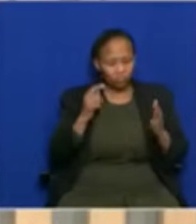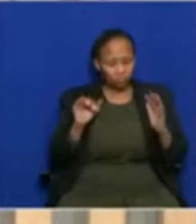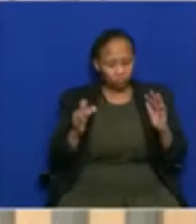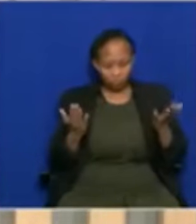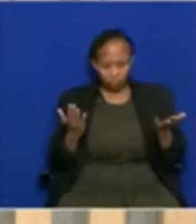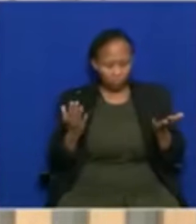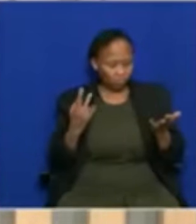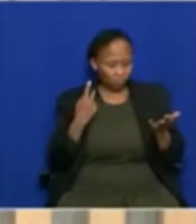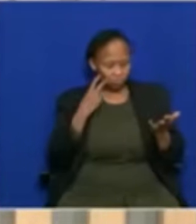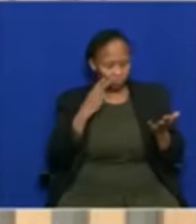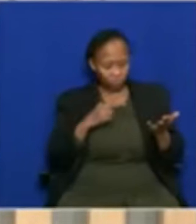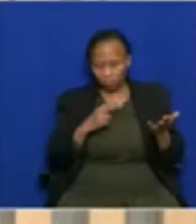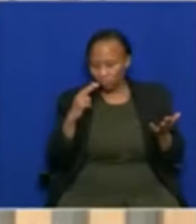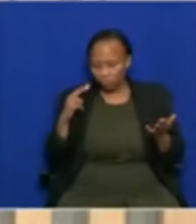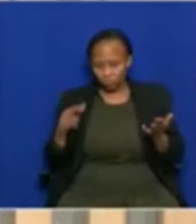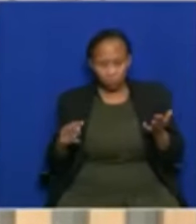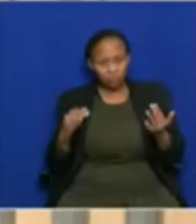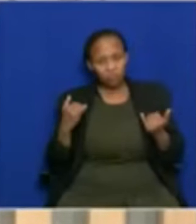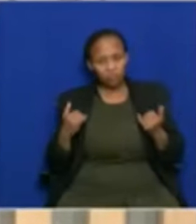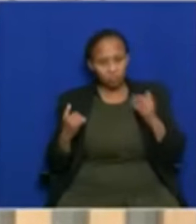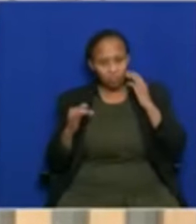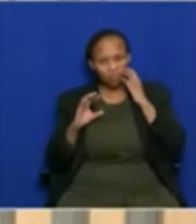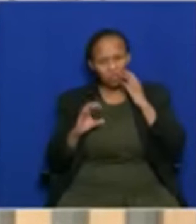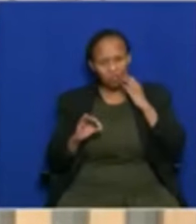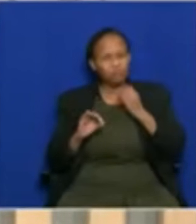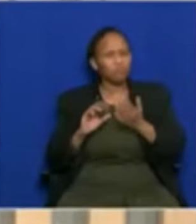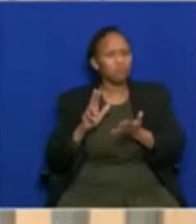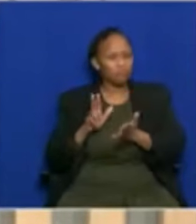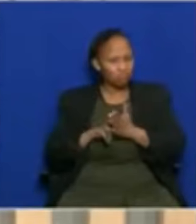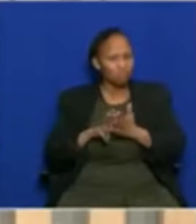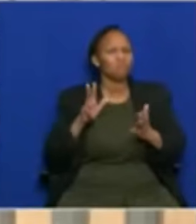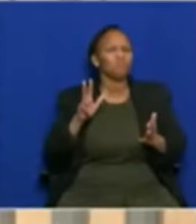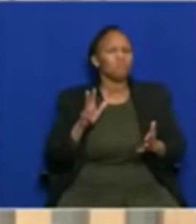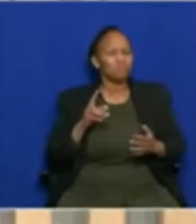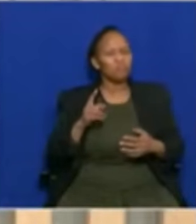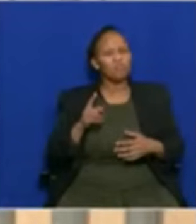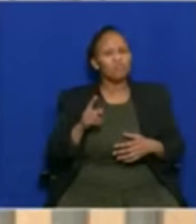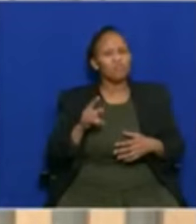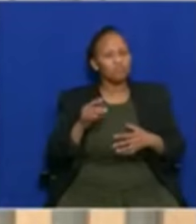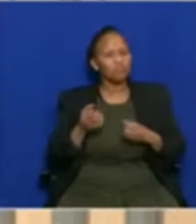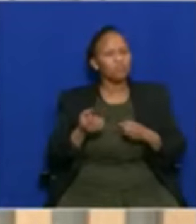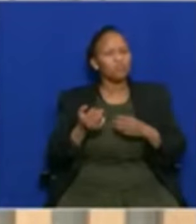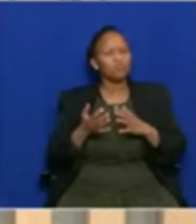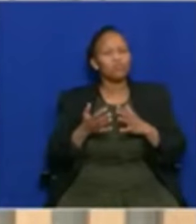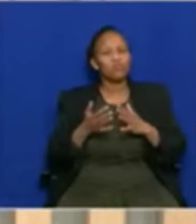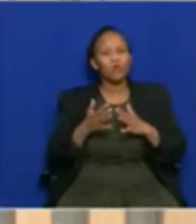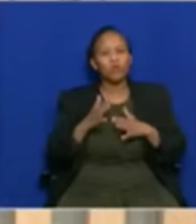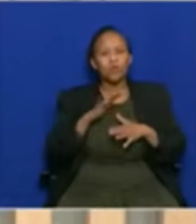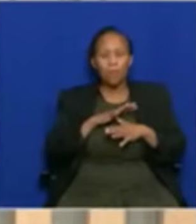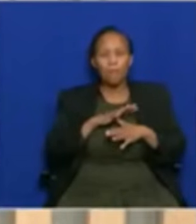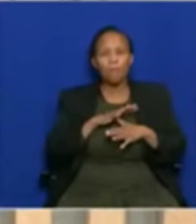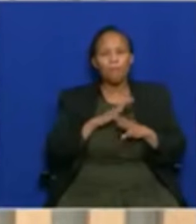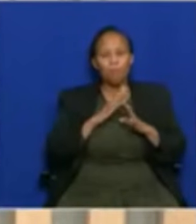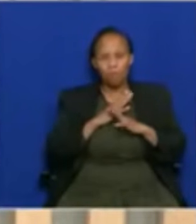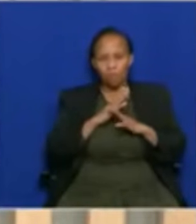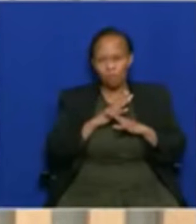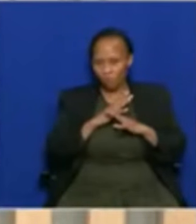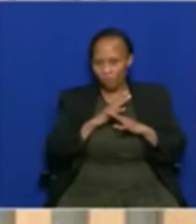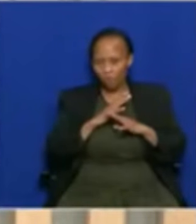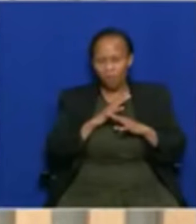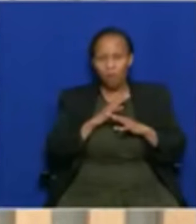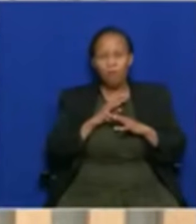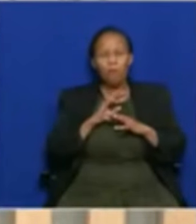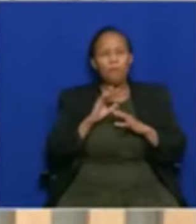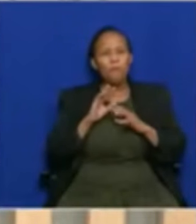approval or grant of a top clearance, top secret clearance. They are not doing that. No, They're just recognizing